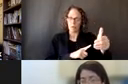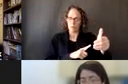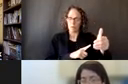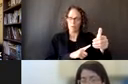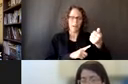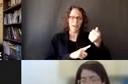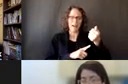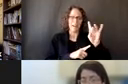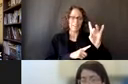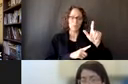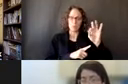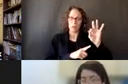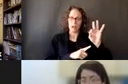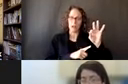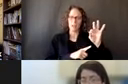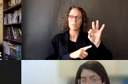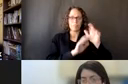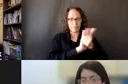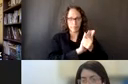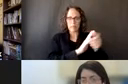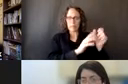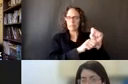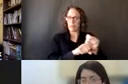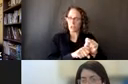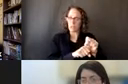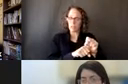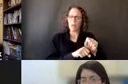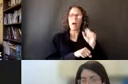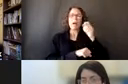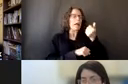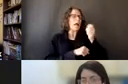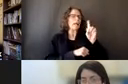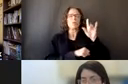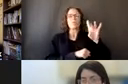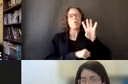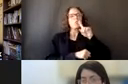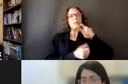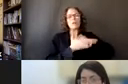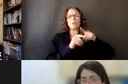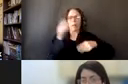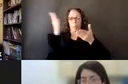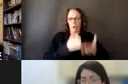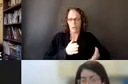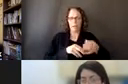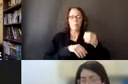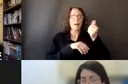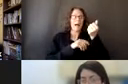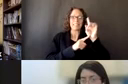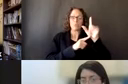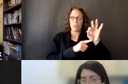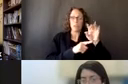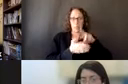in 1829 that abolished slavery. And then they passed the law in 1830 that they